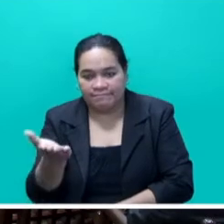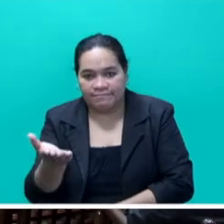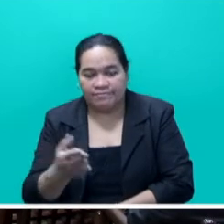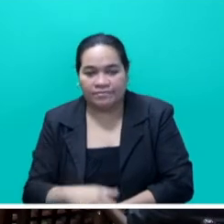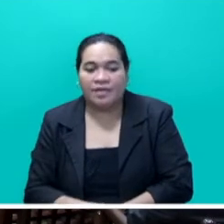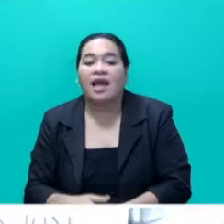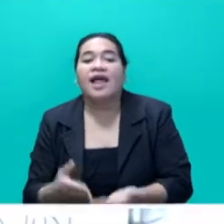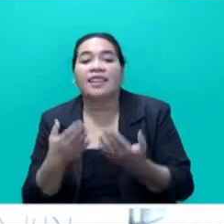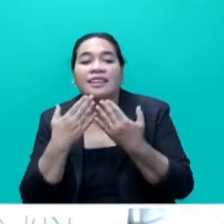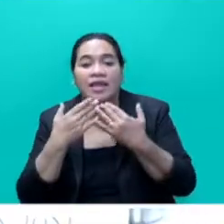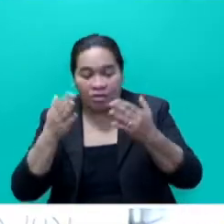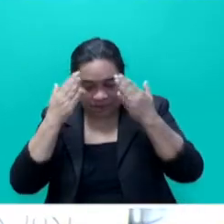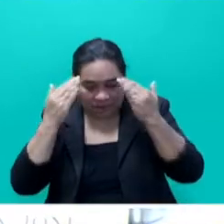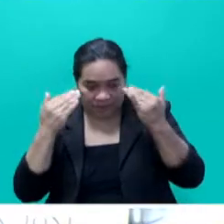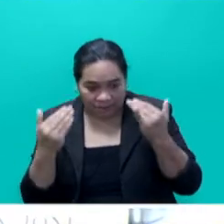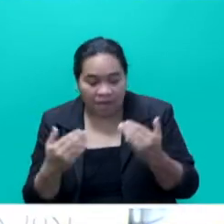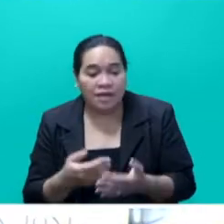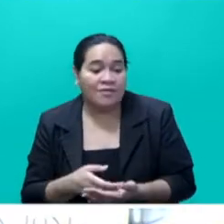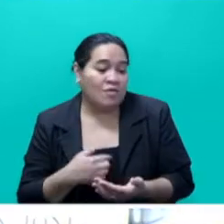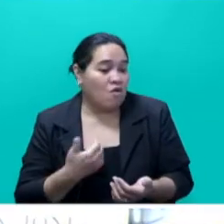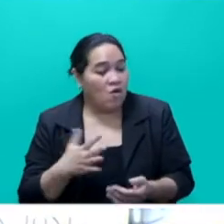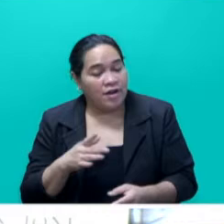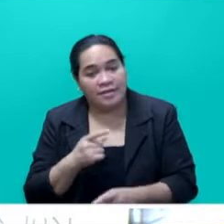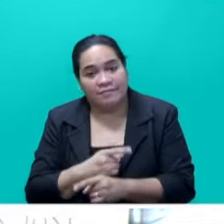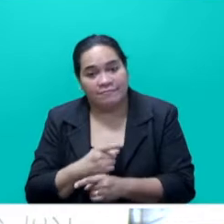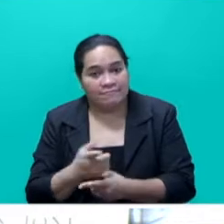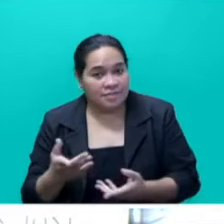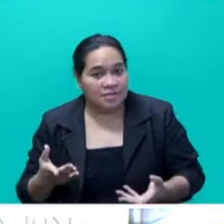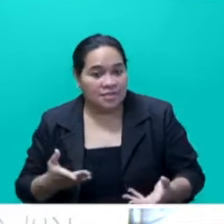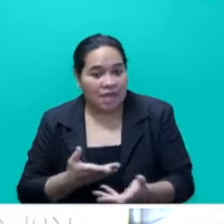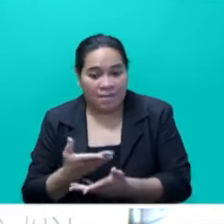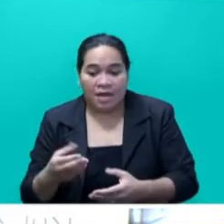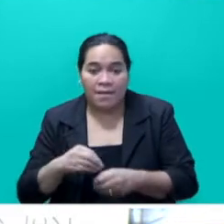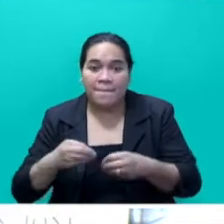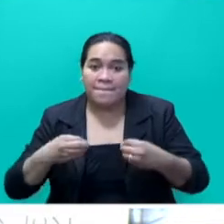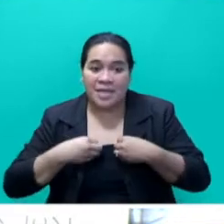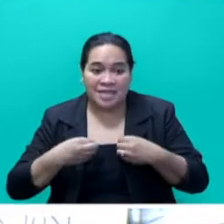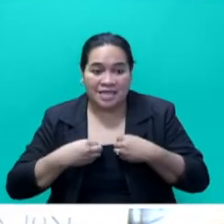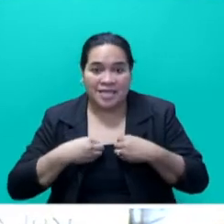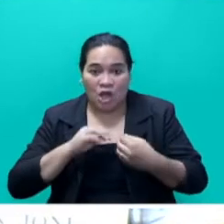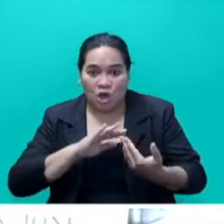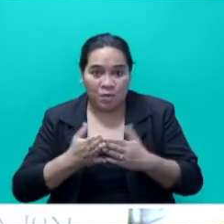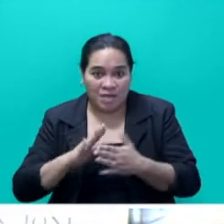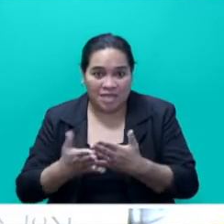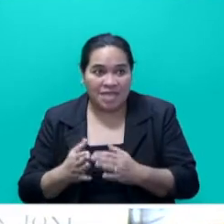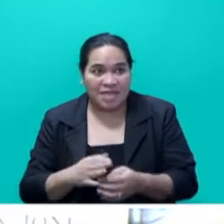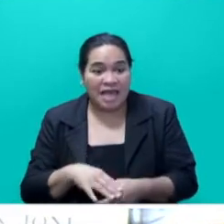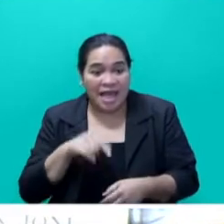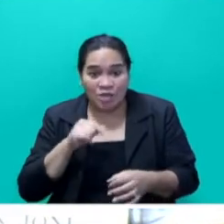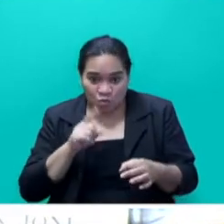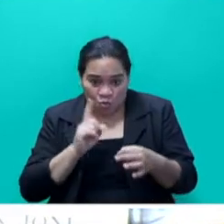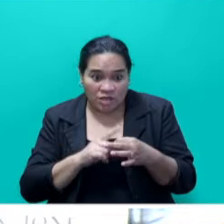Thank you, Mr. Speaker, sir. Mr. Speaker, sir, as discussed in the Business Committee meeting, this question is somewhat similar